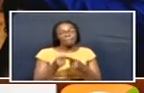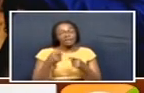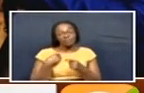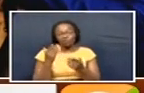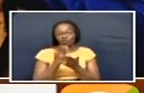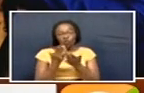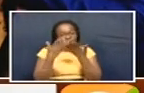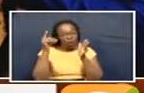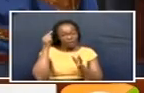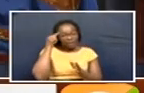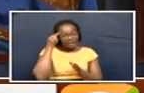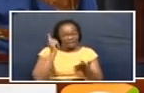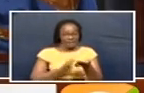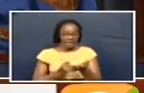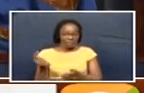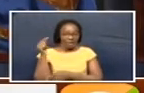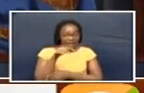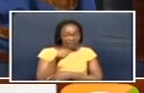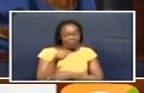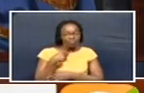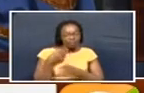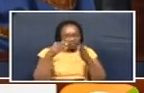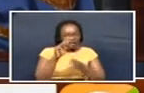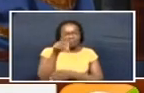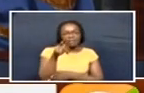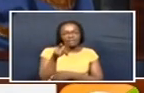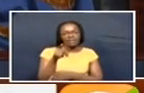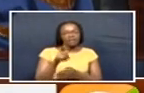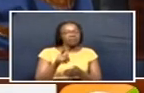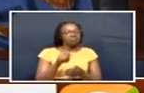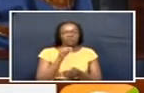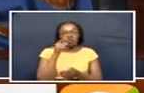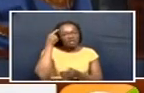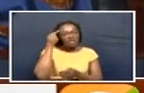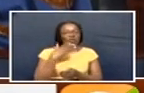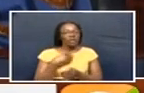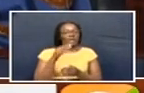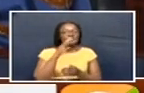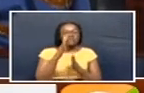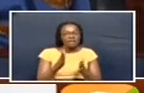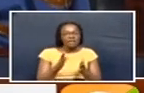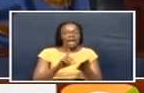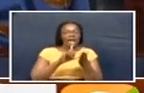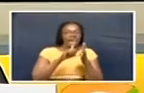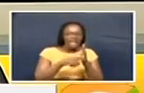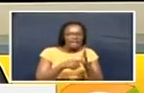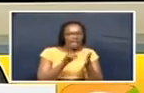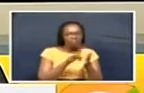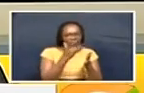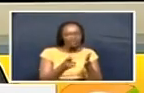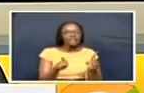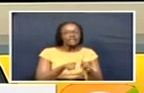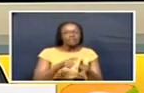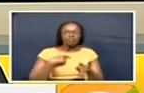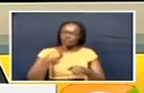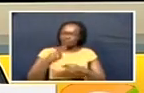I came in and I ran for MP, I never thought I would be a speaker. Like, that never really crossed my mind. Until when that didn't work, I'm also a very persistent